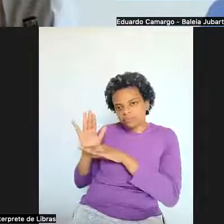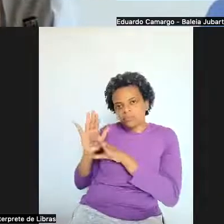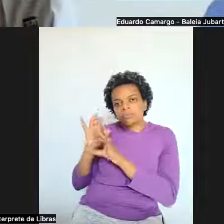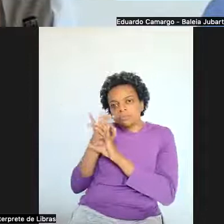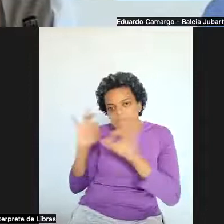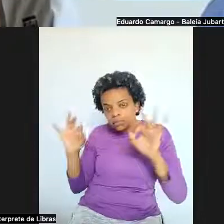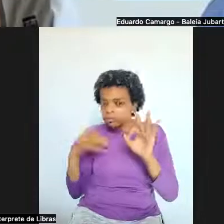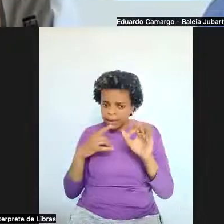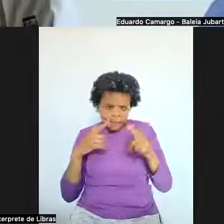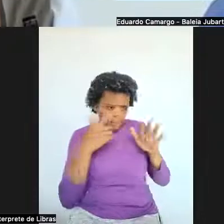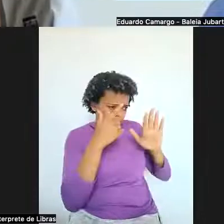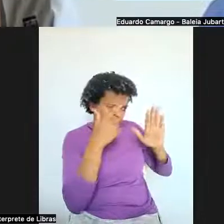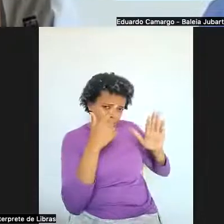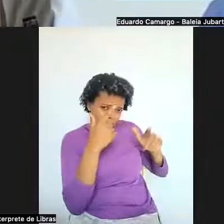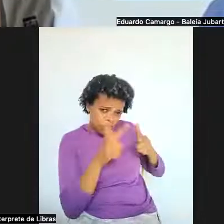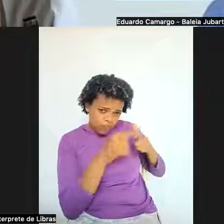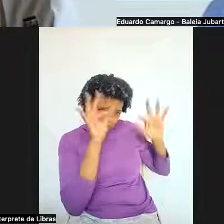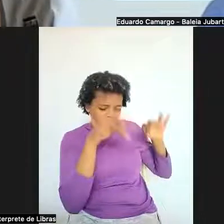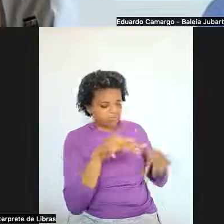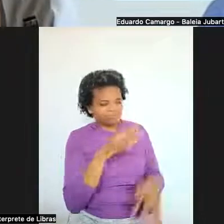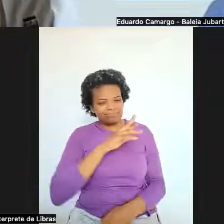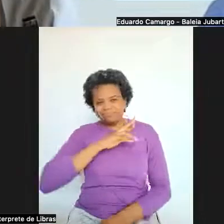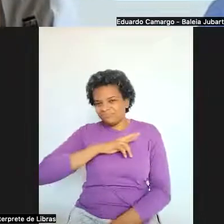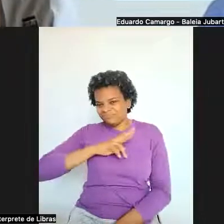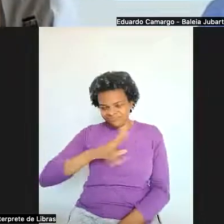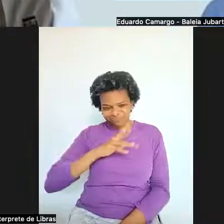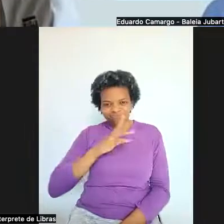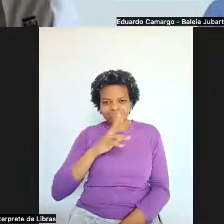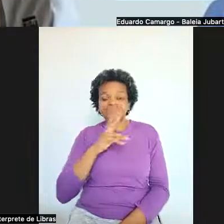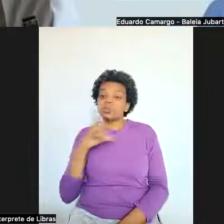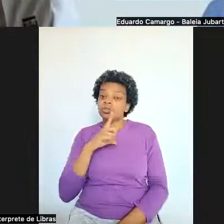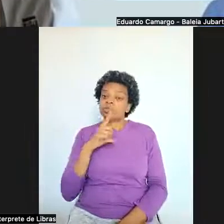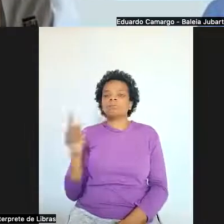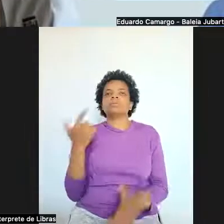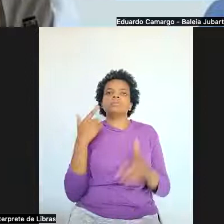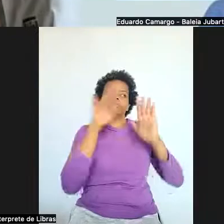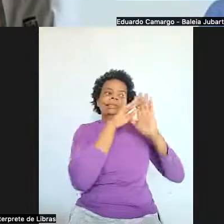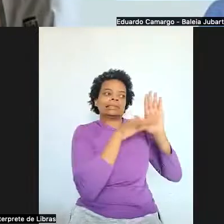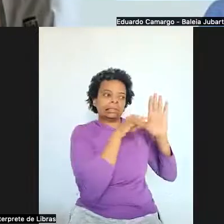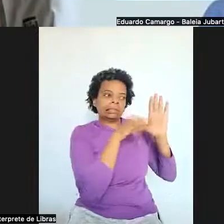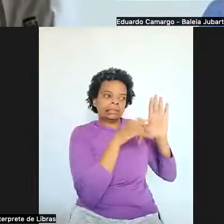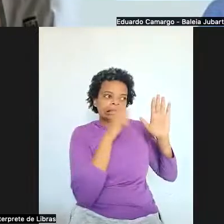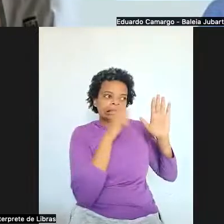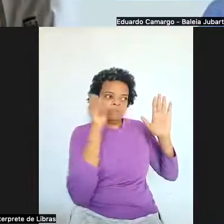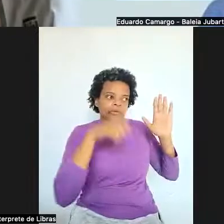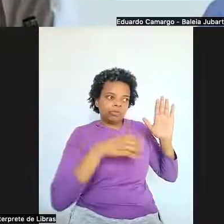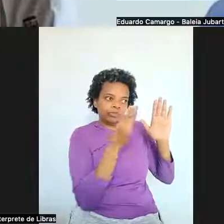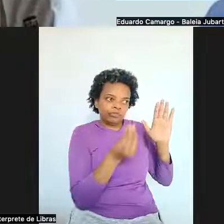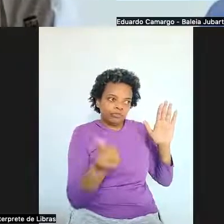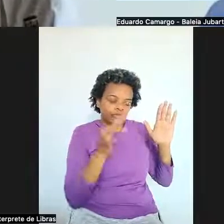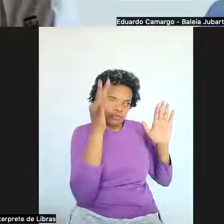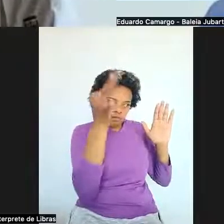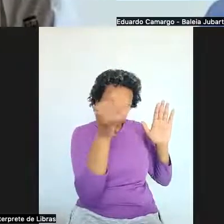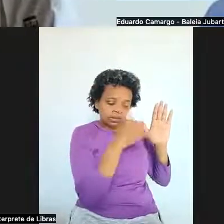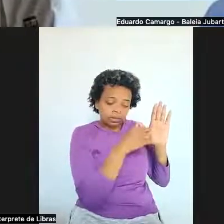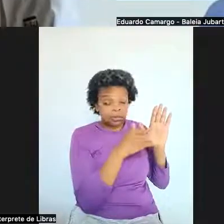is removed from the list. That doesn't mean that the problems end. Before there was a lack of humpback whales,